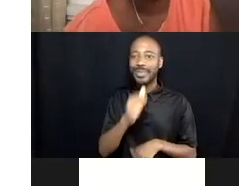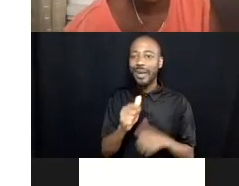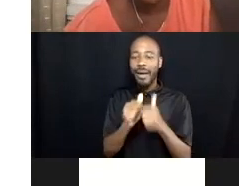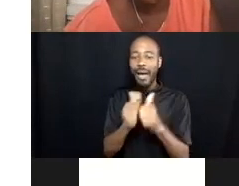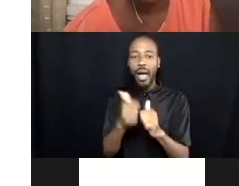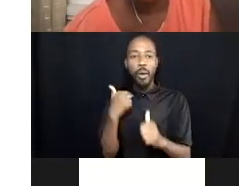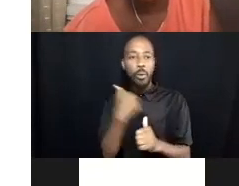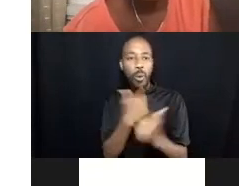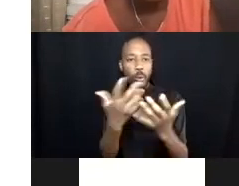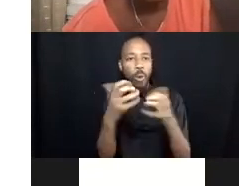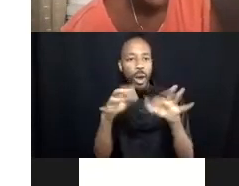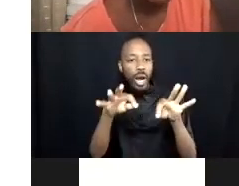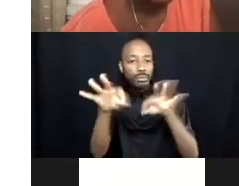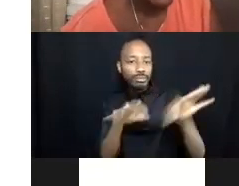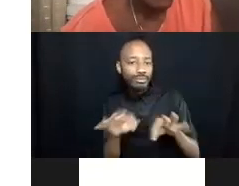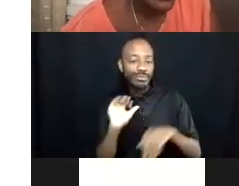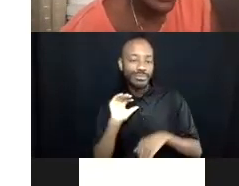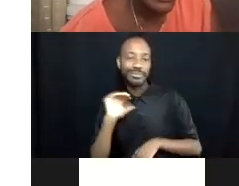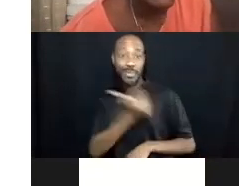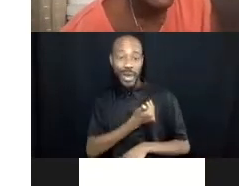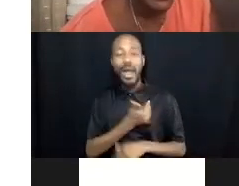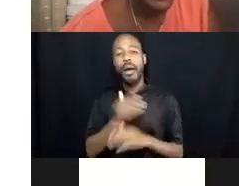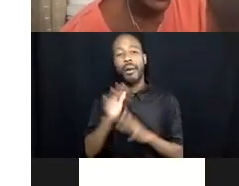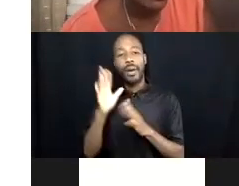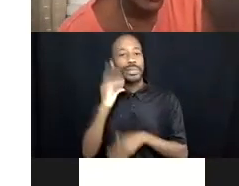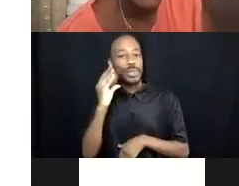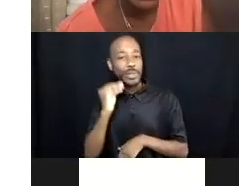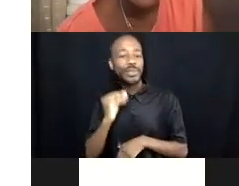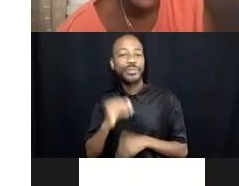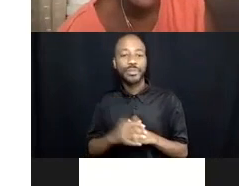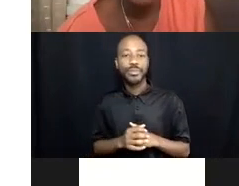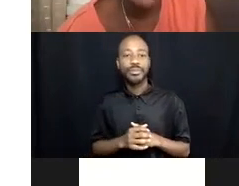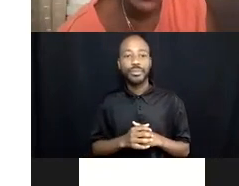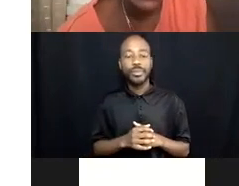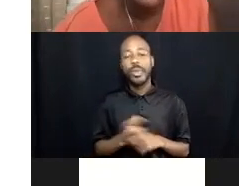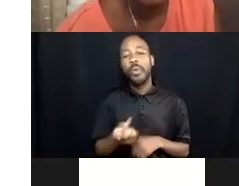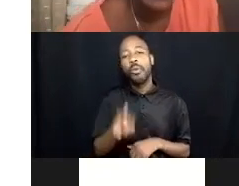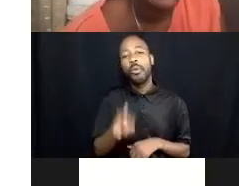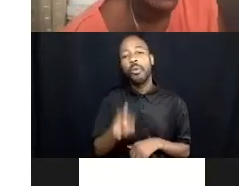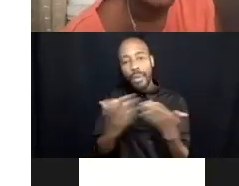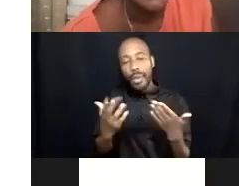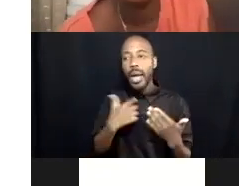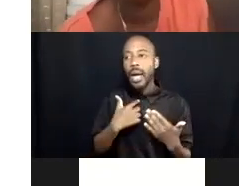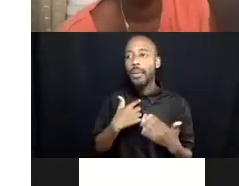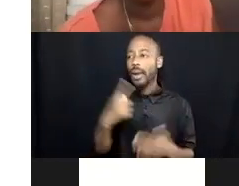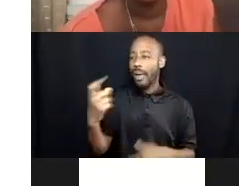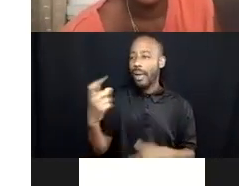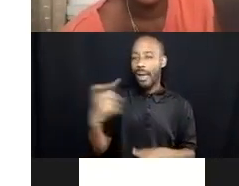our experiences. More kind of directly, one of the things that I have been asking myself